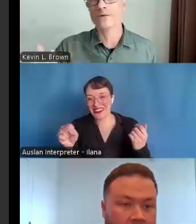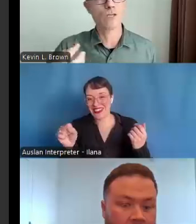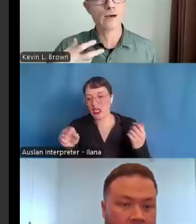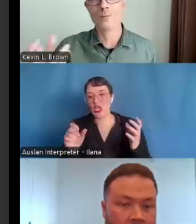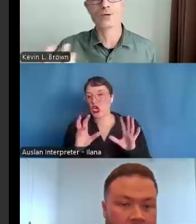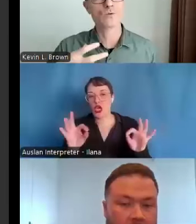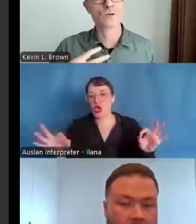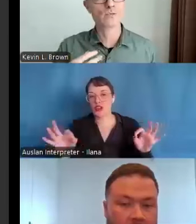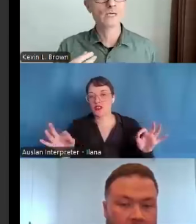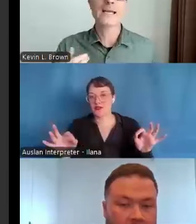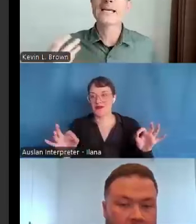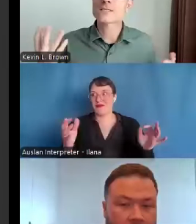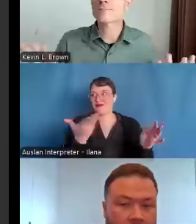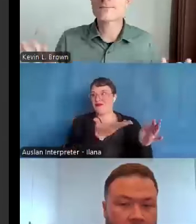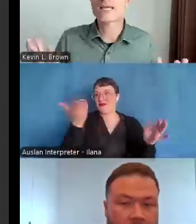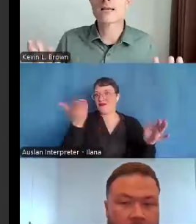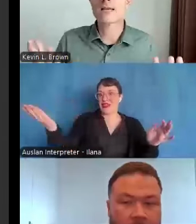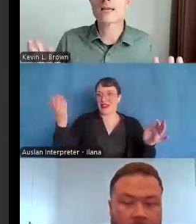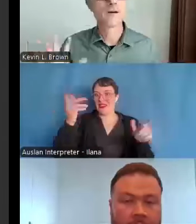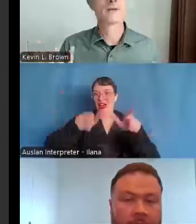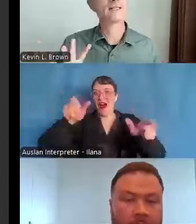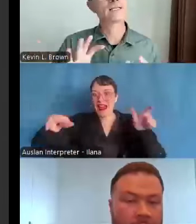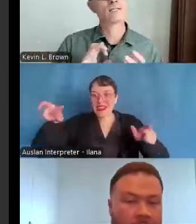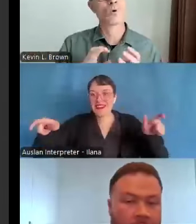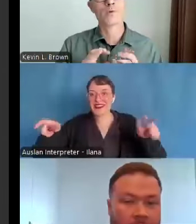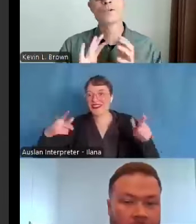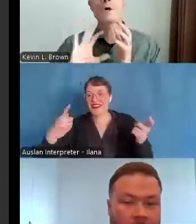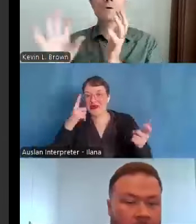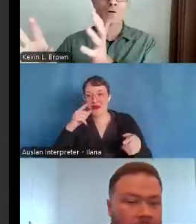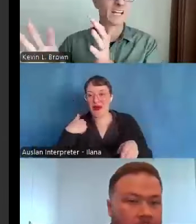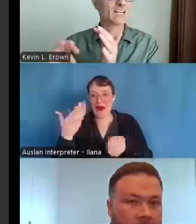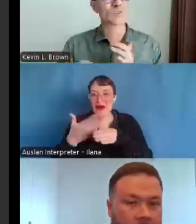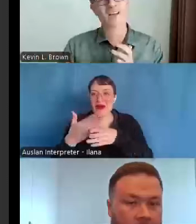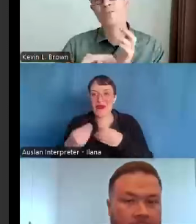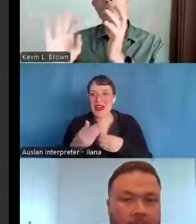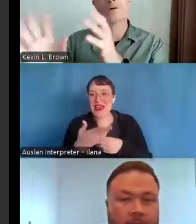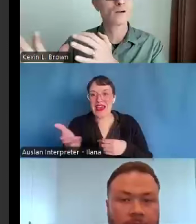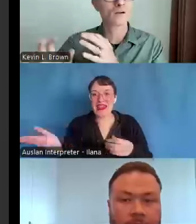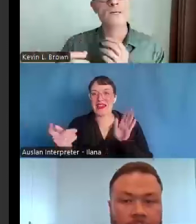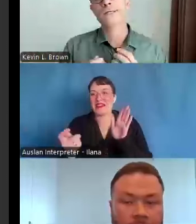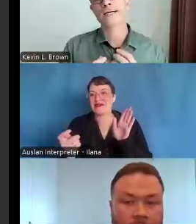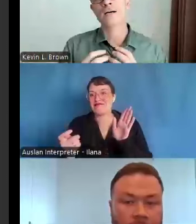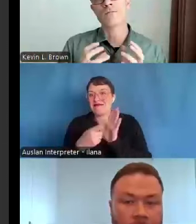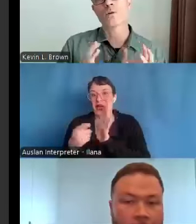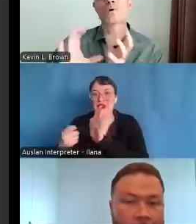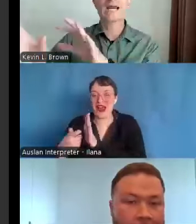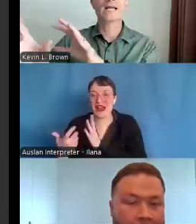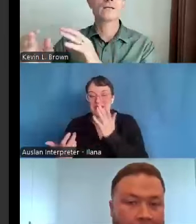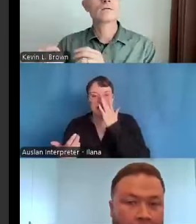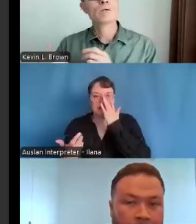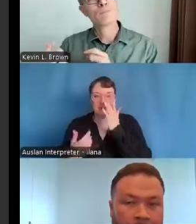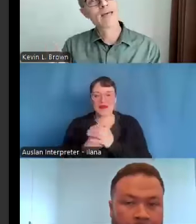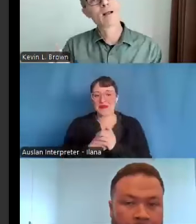with or that you help or you serve. It sometimes can be, but often this is more the donor audience or the government partner for the